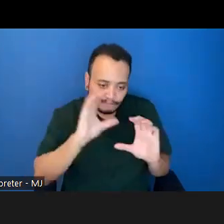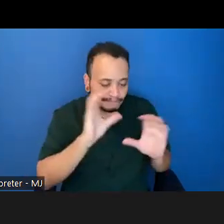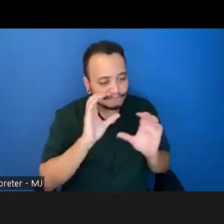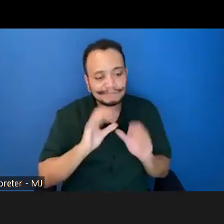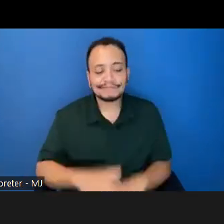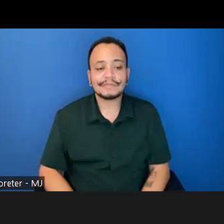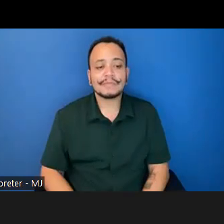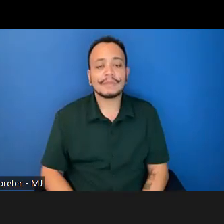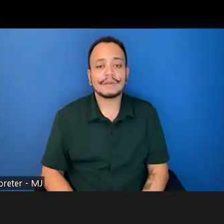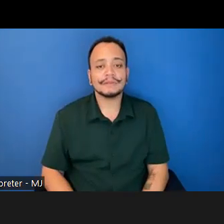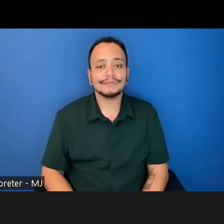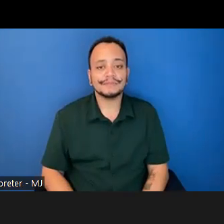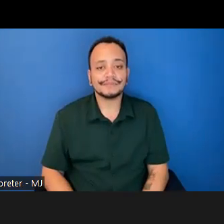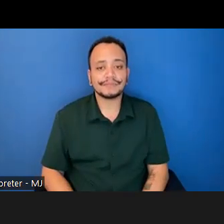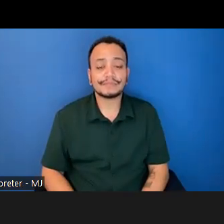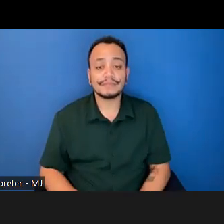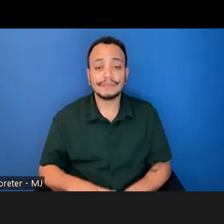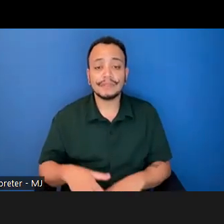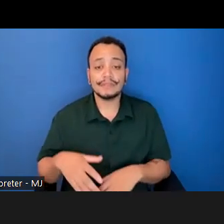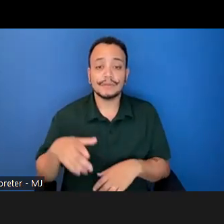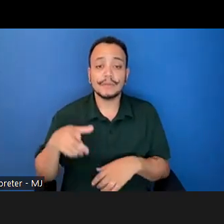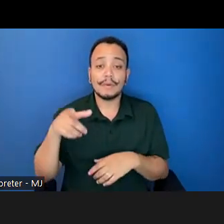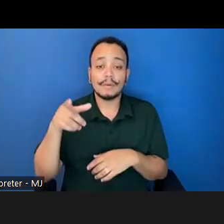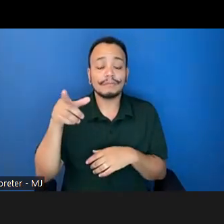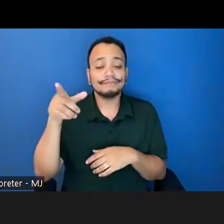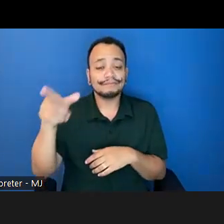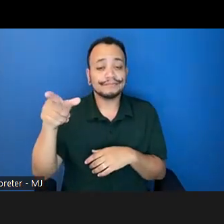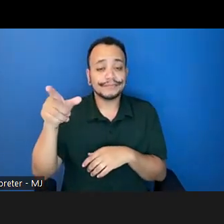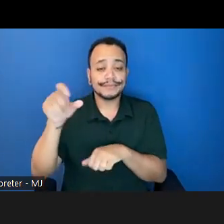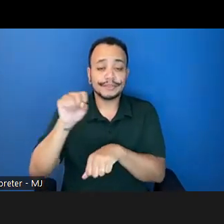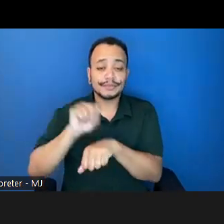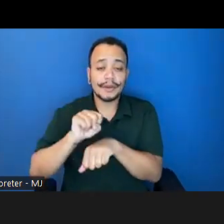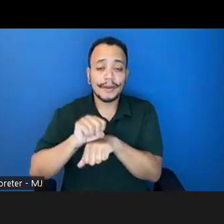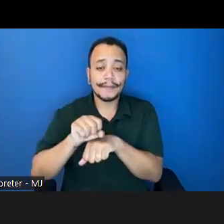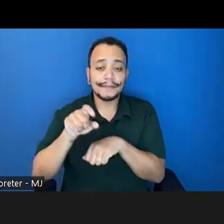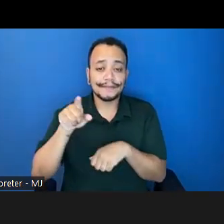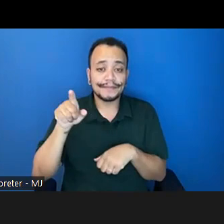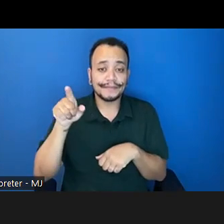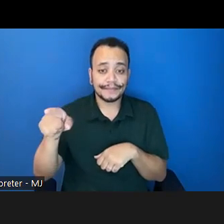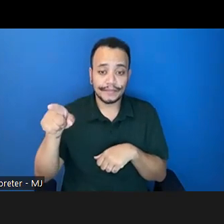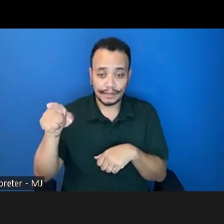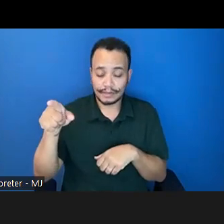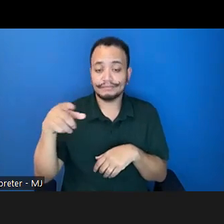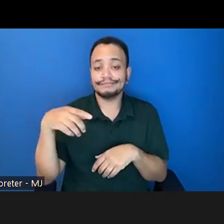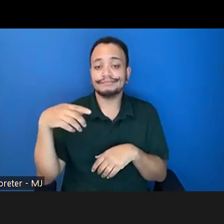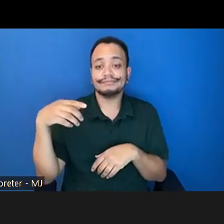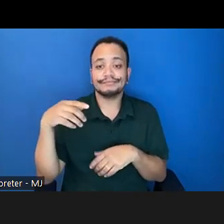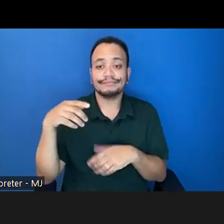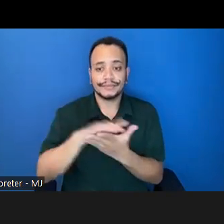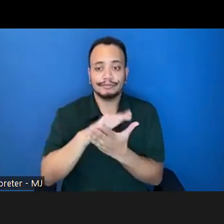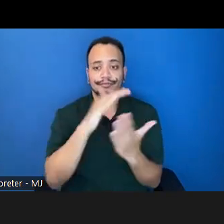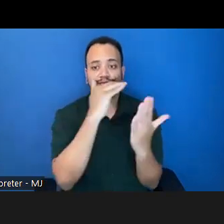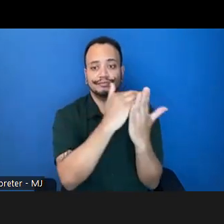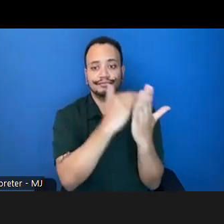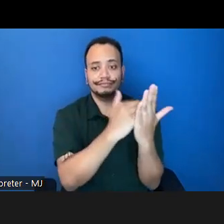was reading the essential job functions in the job announcement. And, one